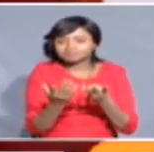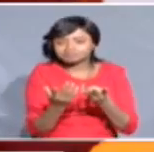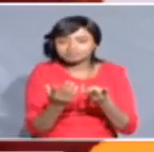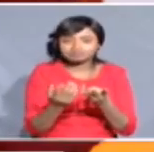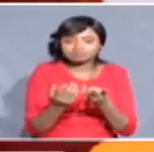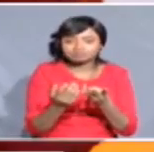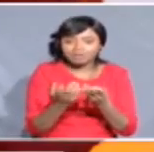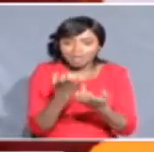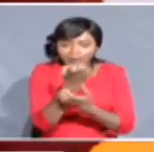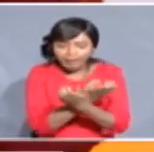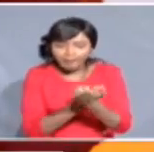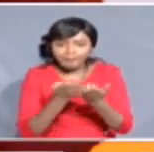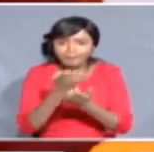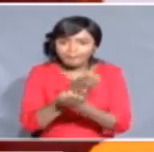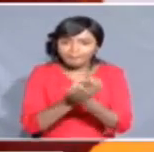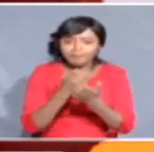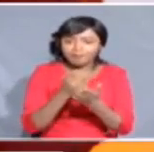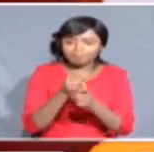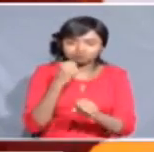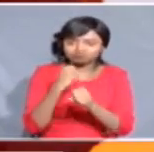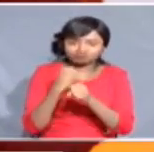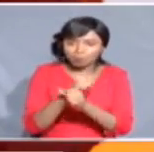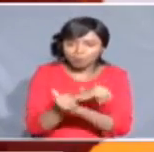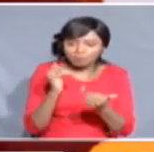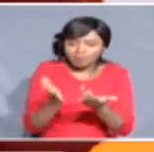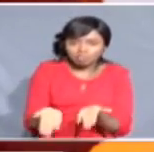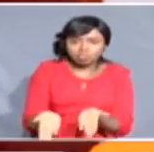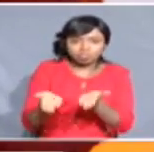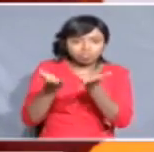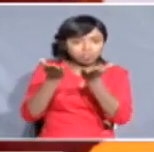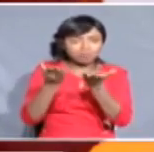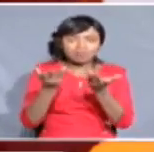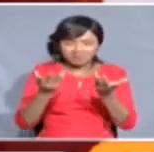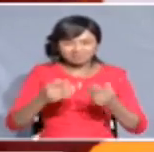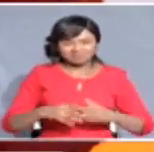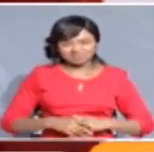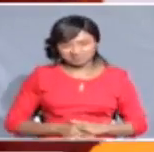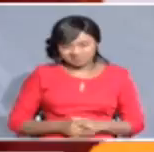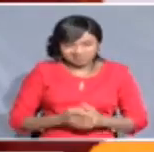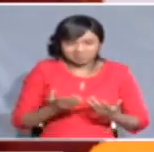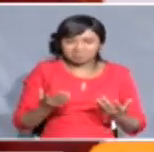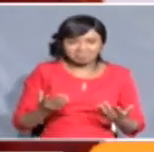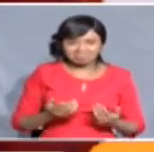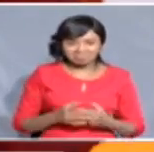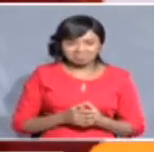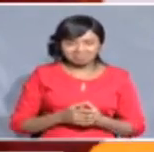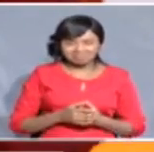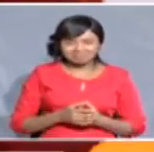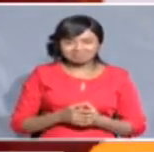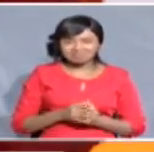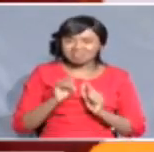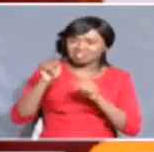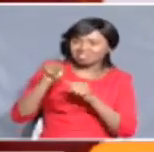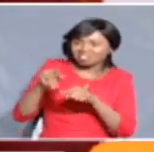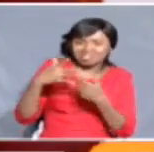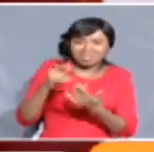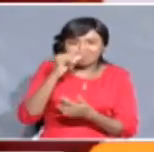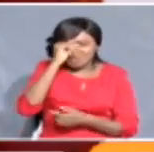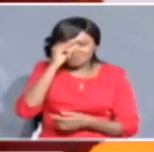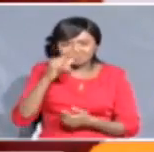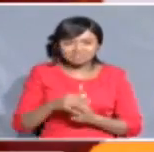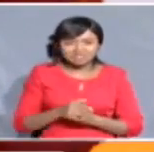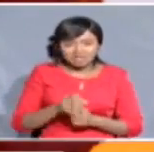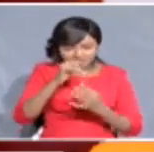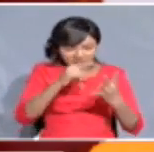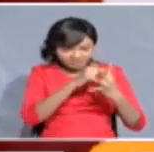ensuring the economy is doing well, then really what are you holding the government accountable if we are